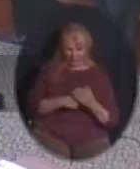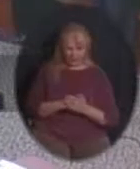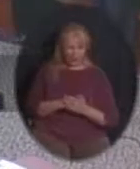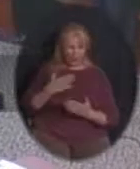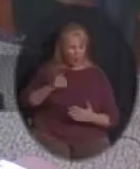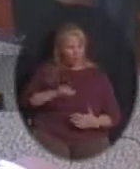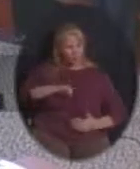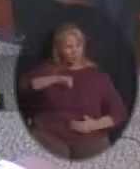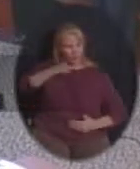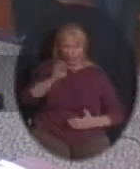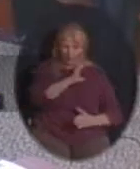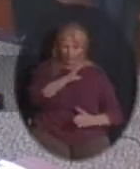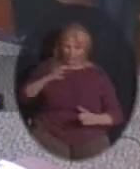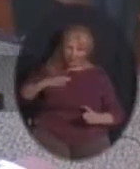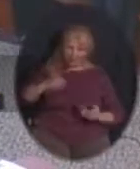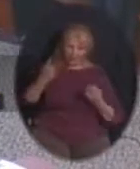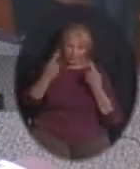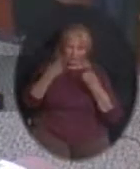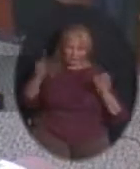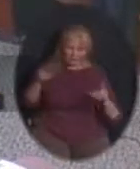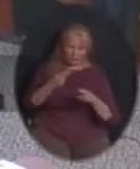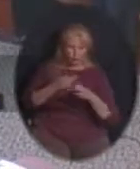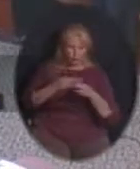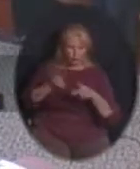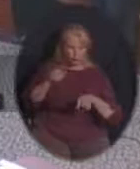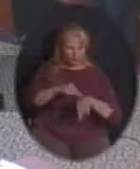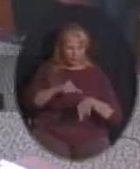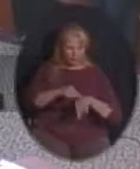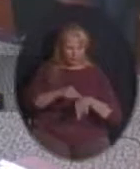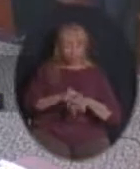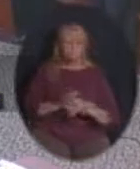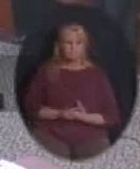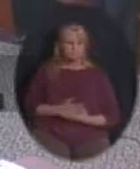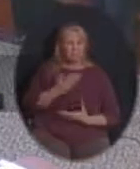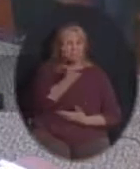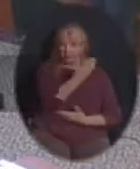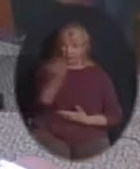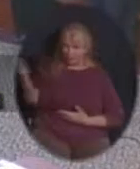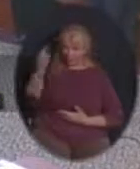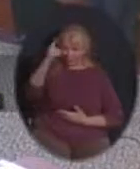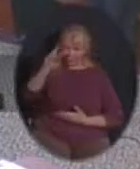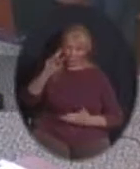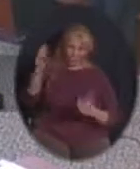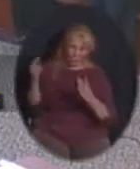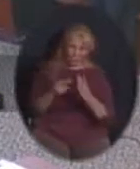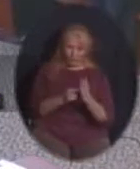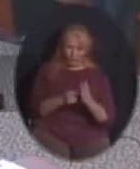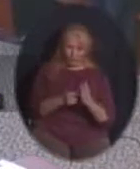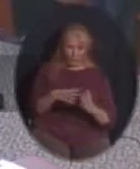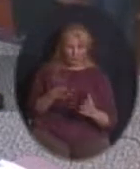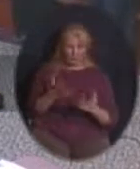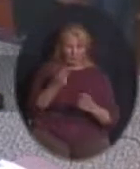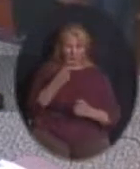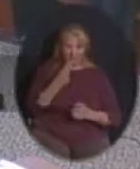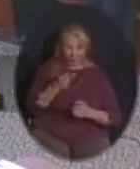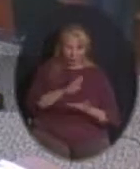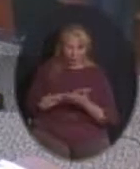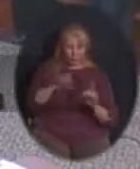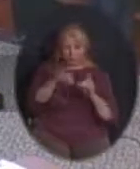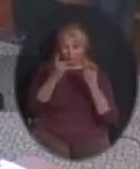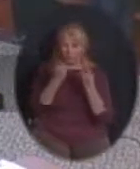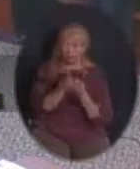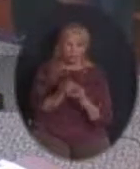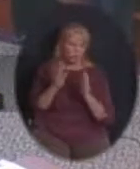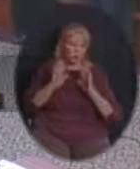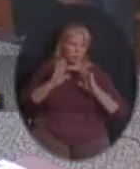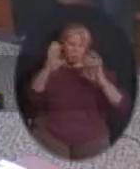short time. So thank you for this recognition tonight. I want to say that the school district is an incredible partner for the city of Olathe, and it